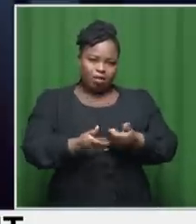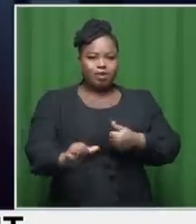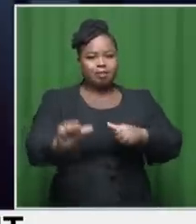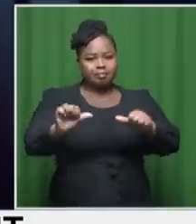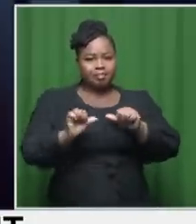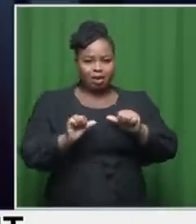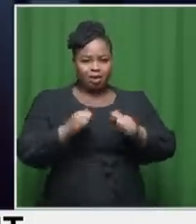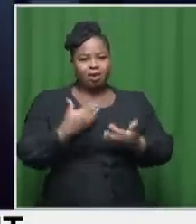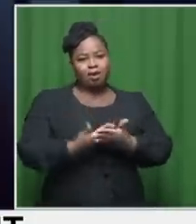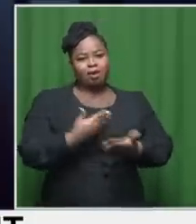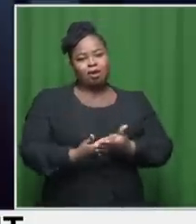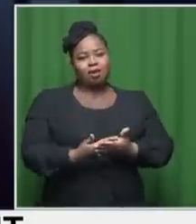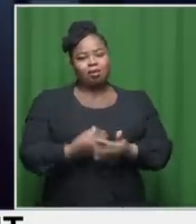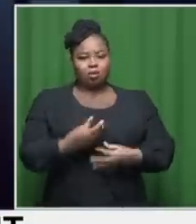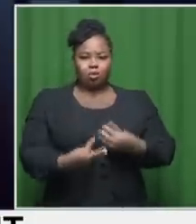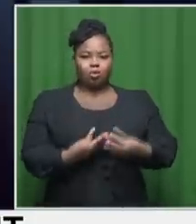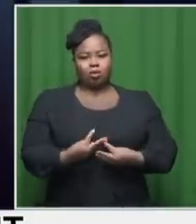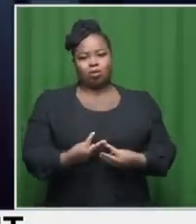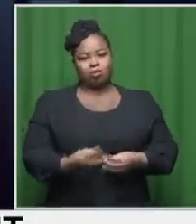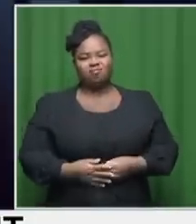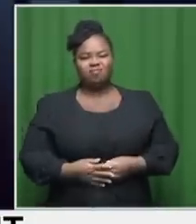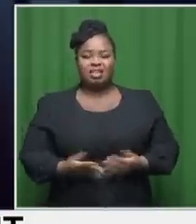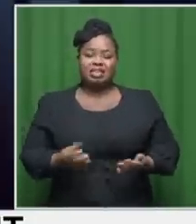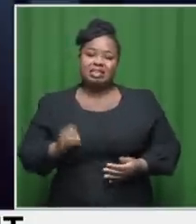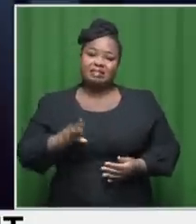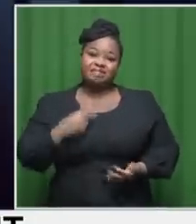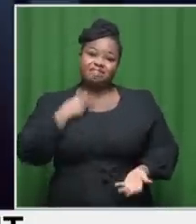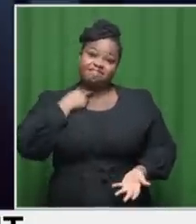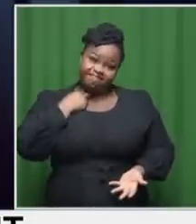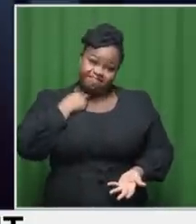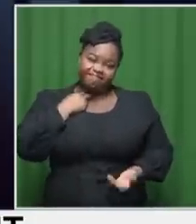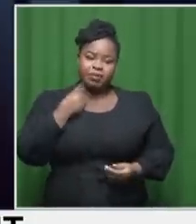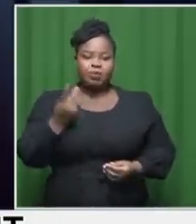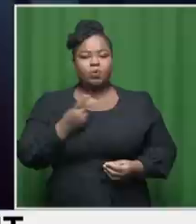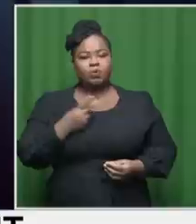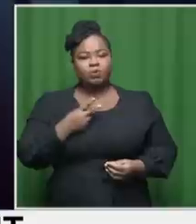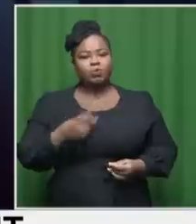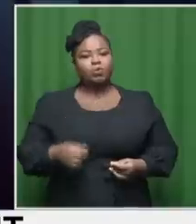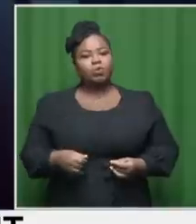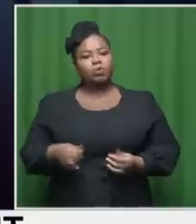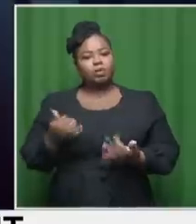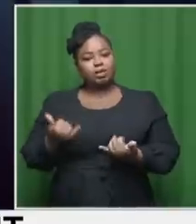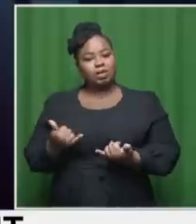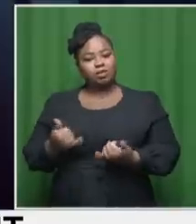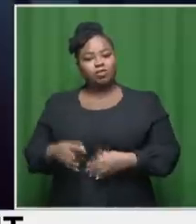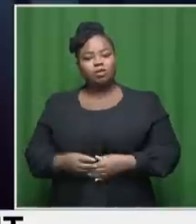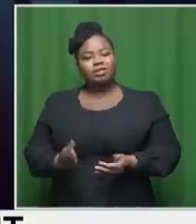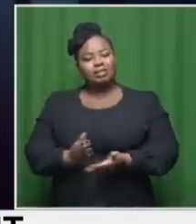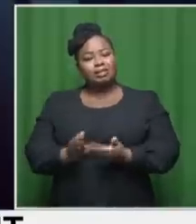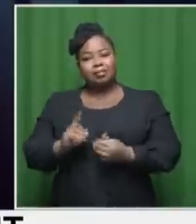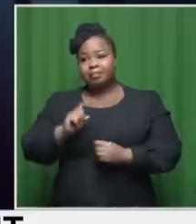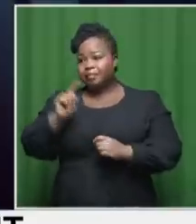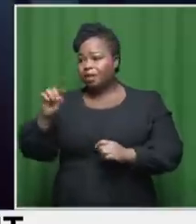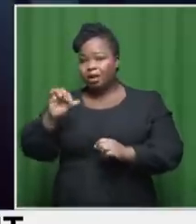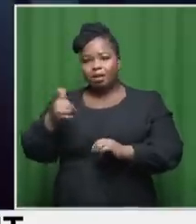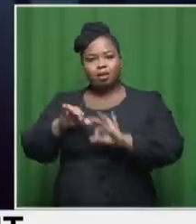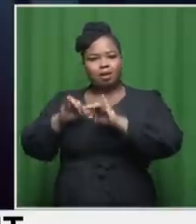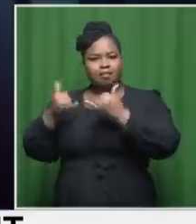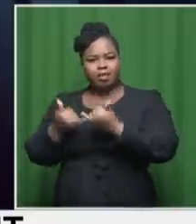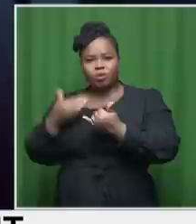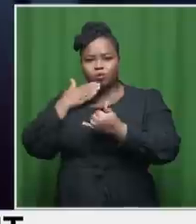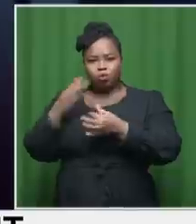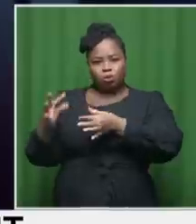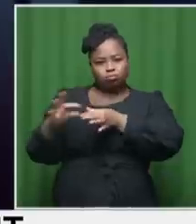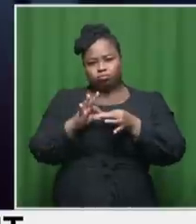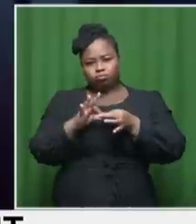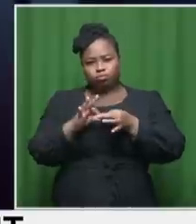of bringing them back. Where we cannot bring them back, we are also talking to some of these companies that they may have joined to